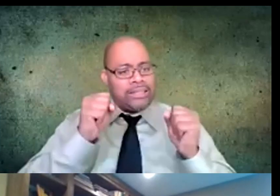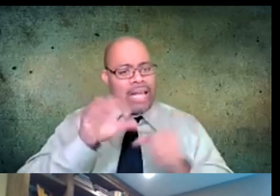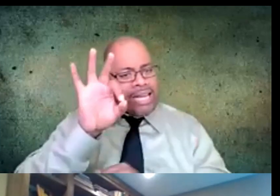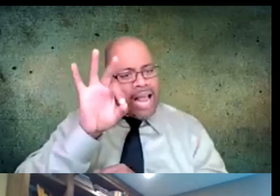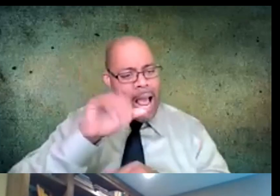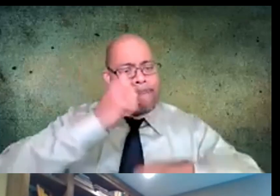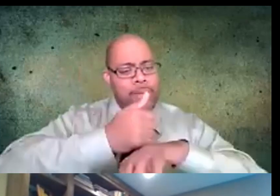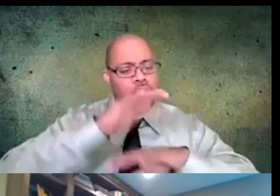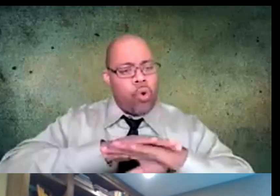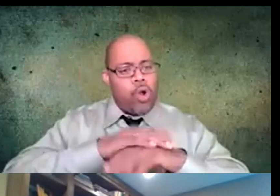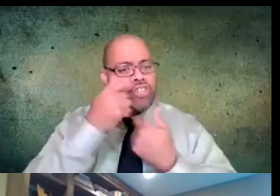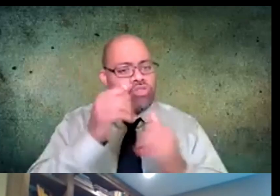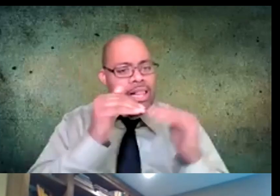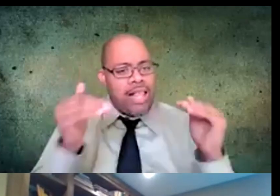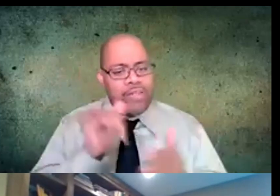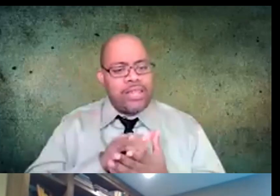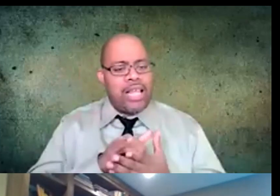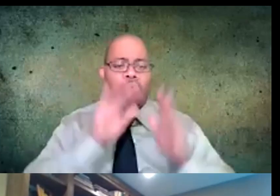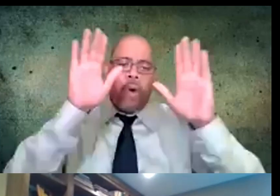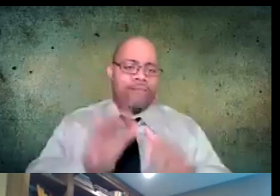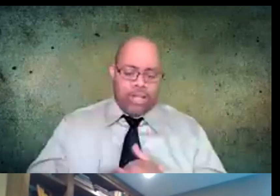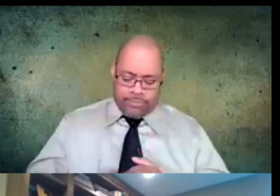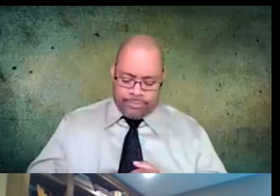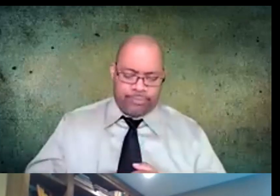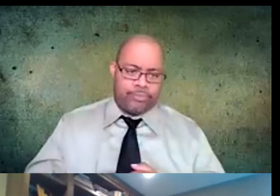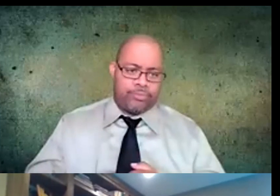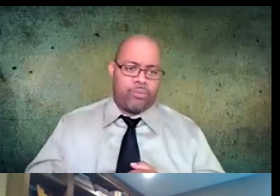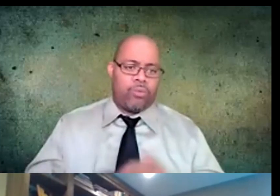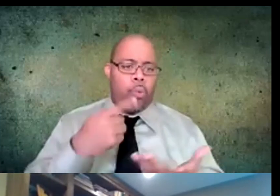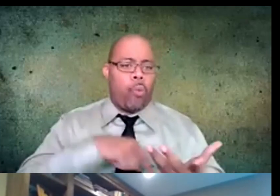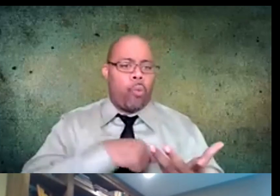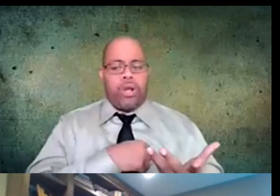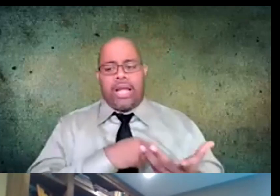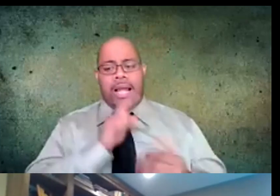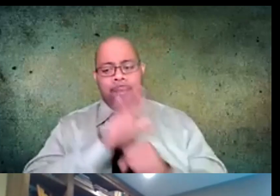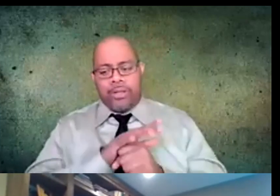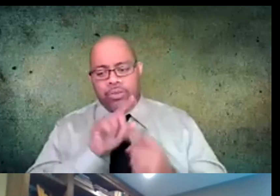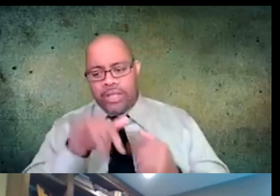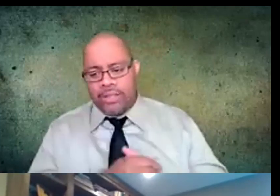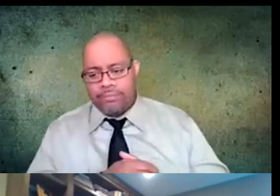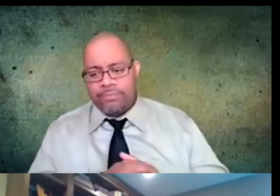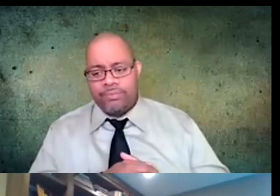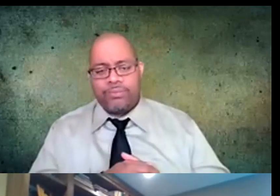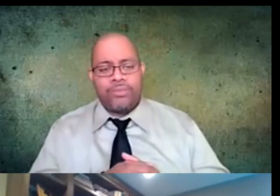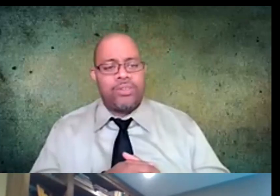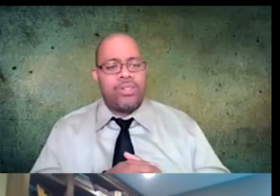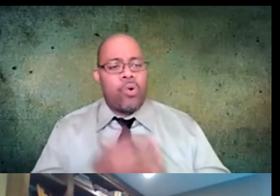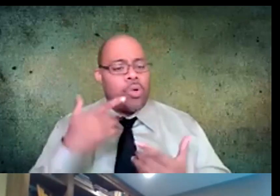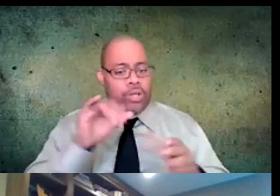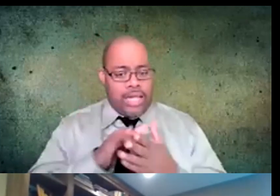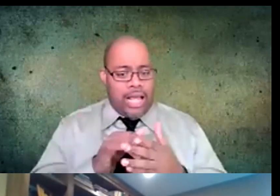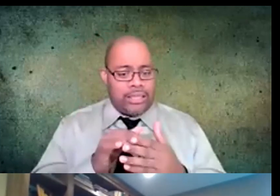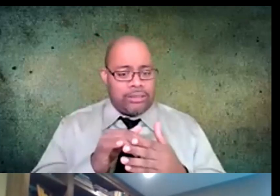based on the interest level, which was fantastic. We're committed to this. We want to do this year over year.